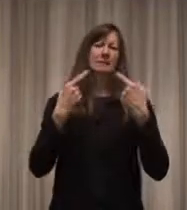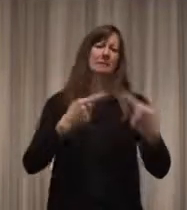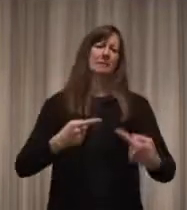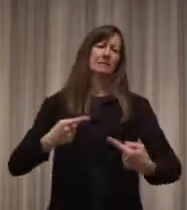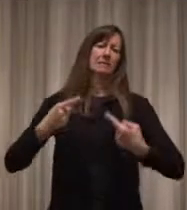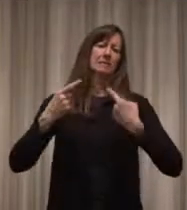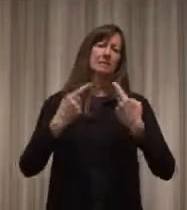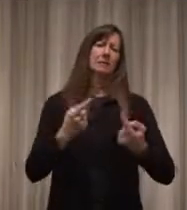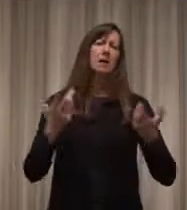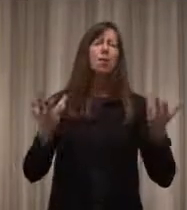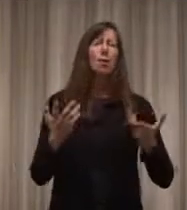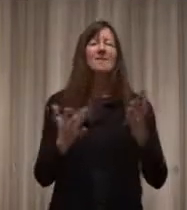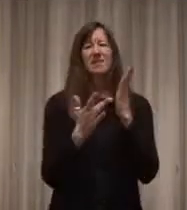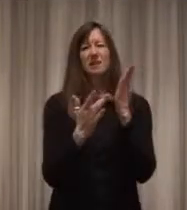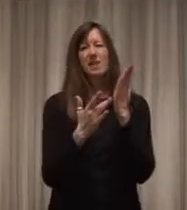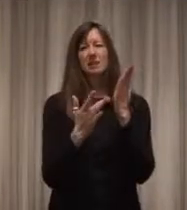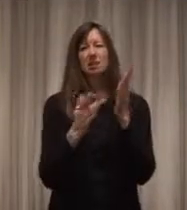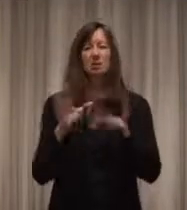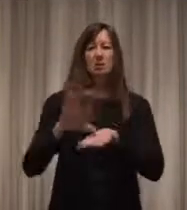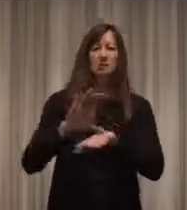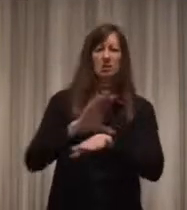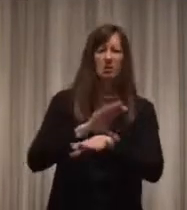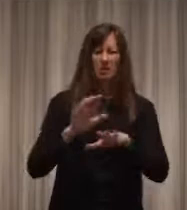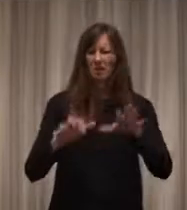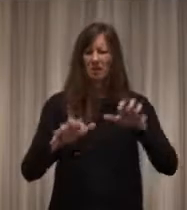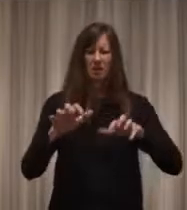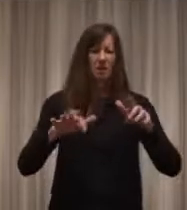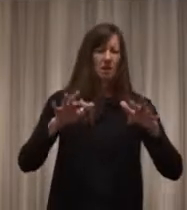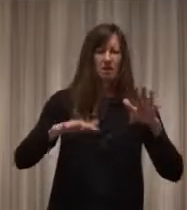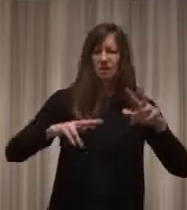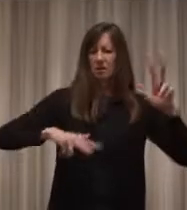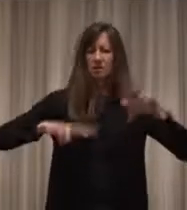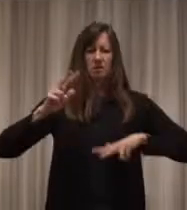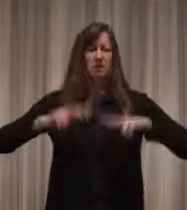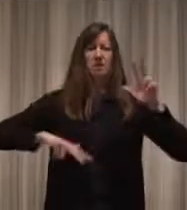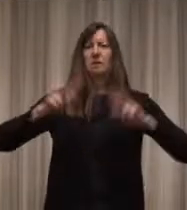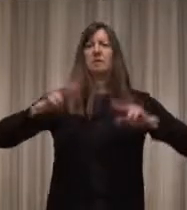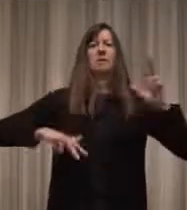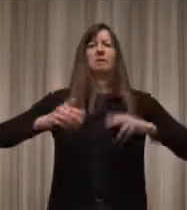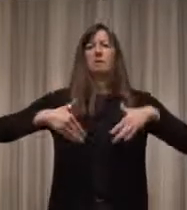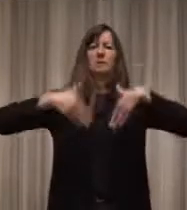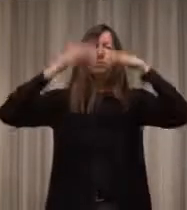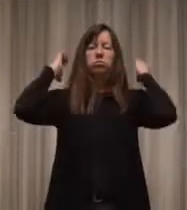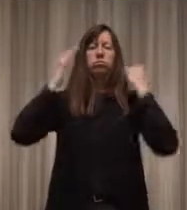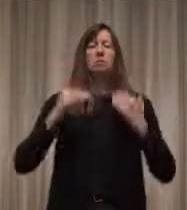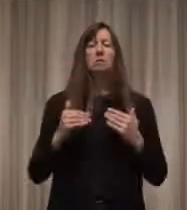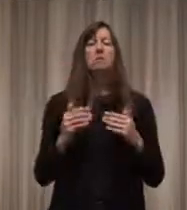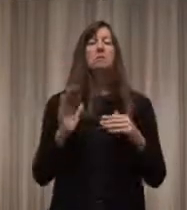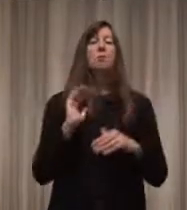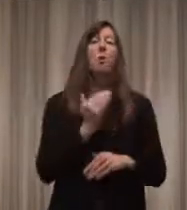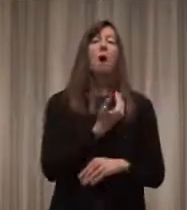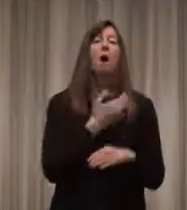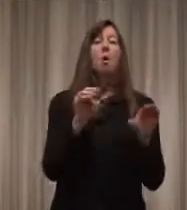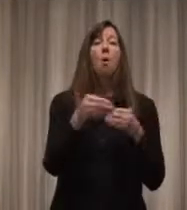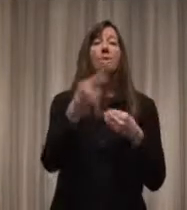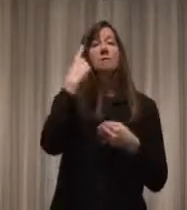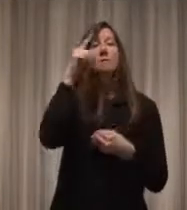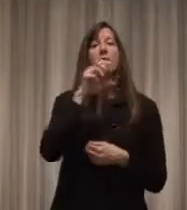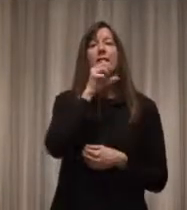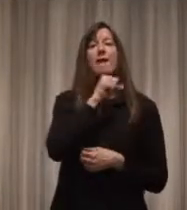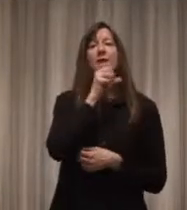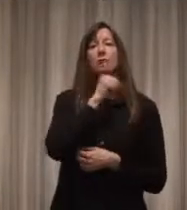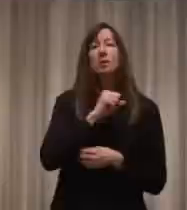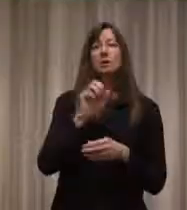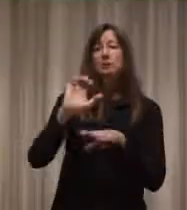navigating the online systems. So our Office for the Aging has set up a separate call line for anybody 65 plus